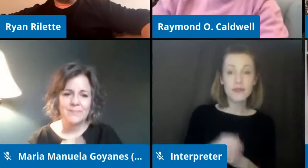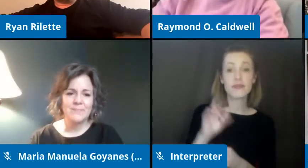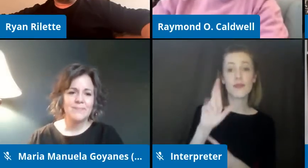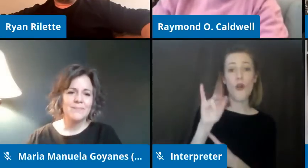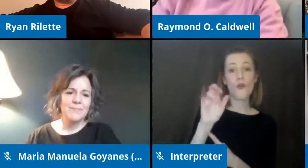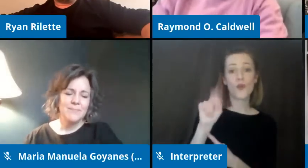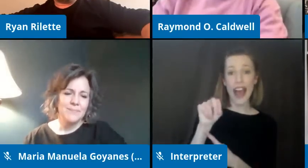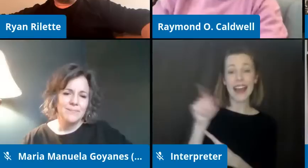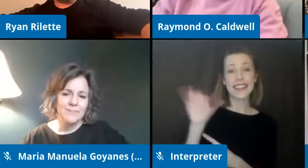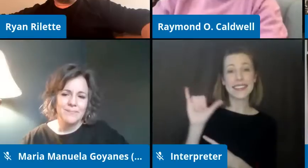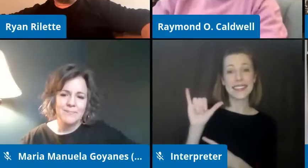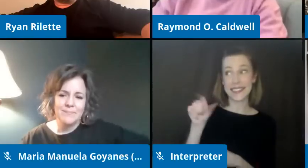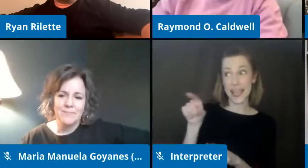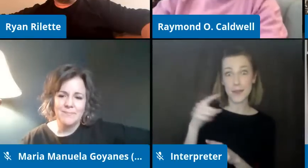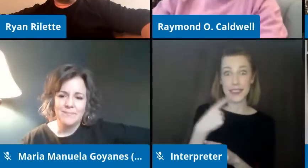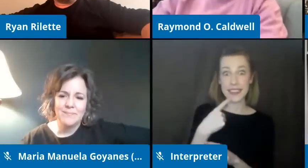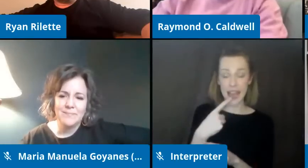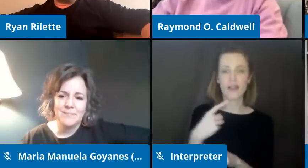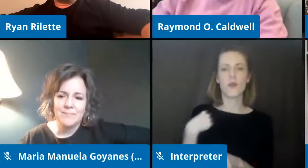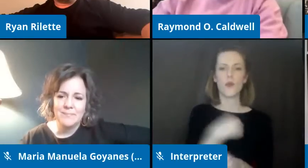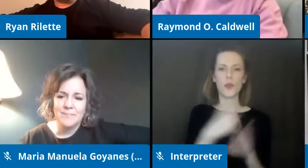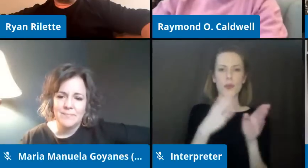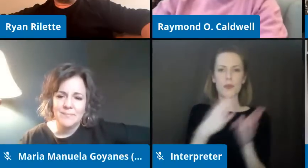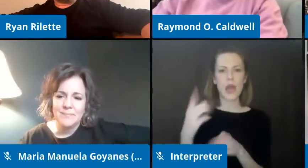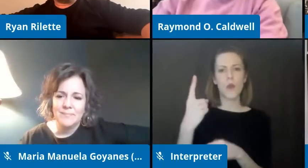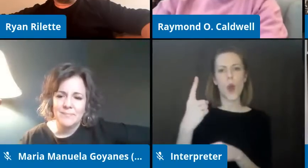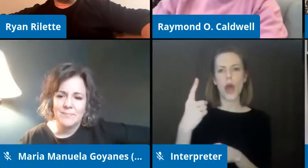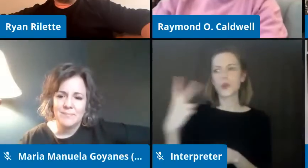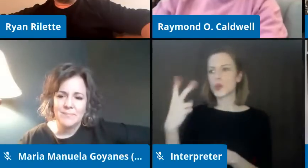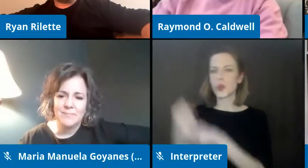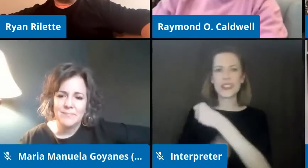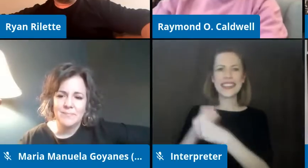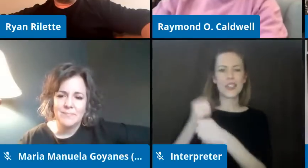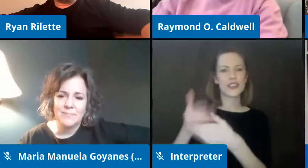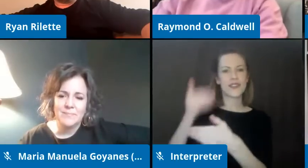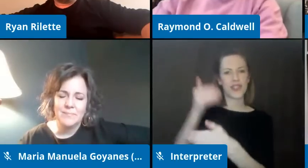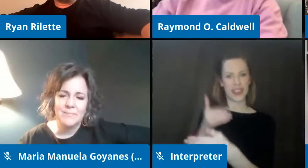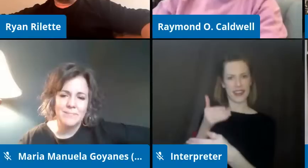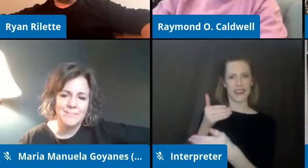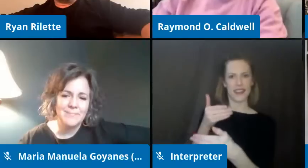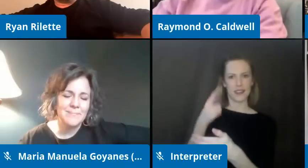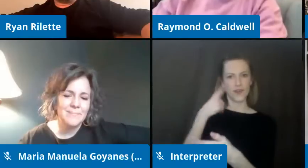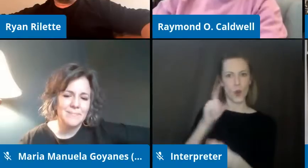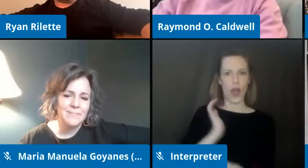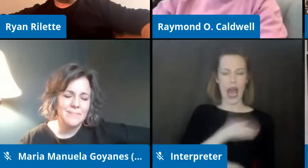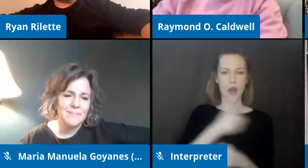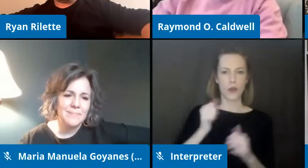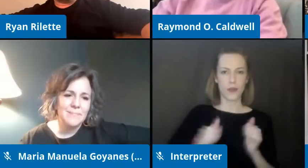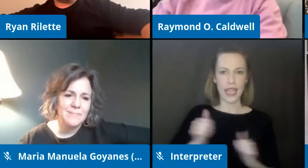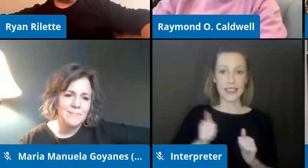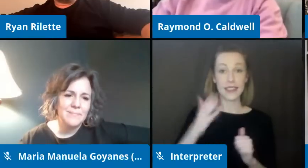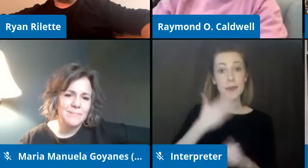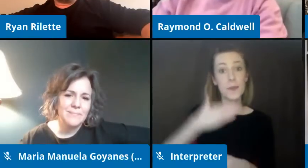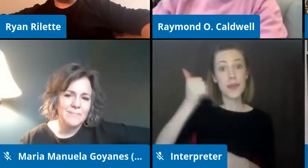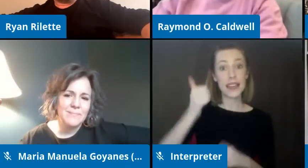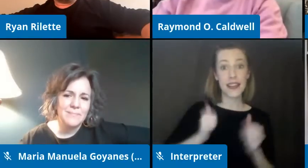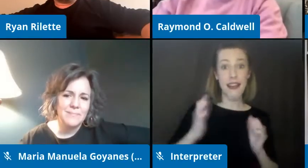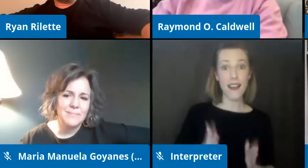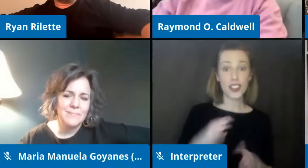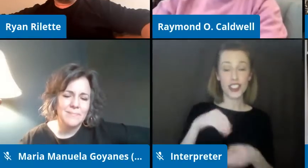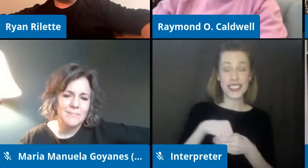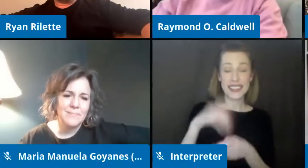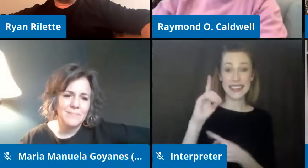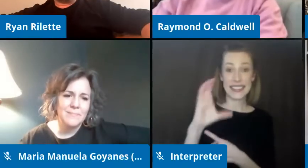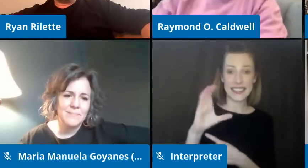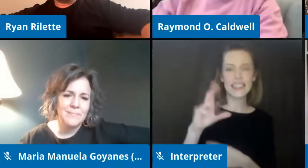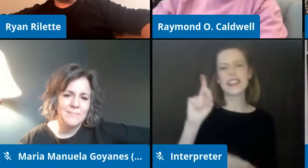2 years in advance for a lot of the plays that we do. These actors, the best actors in DC who have and the DMV artistic community has grown and gotten